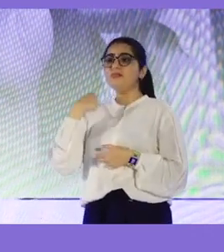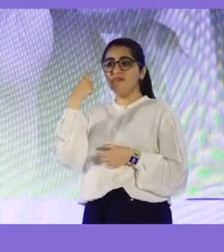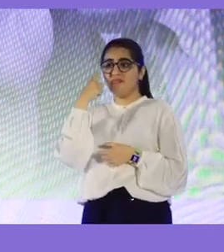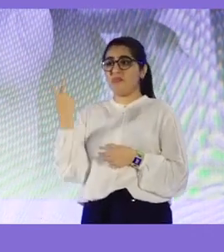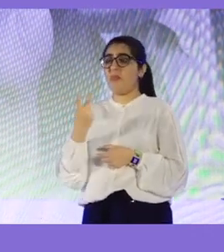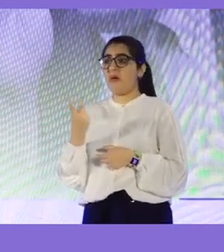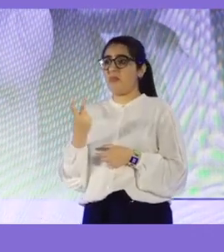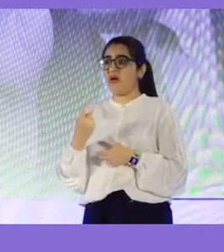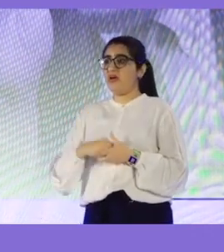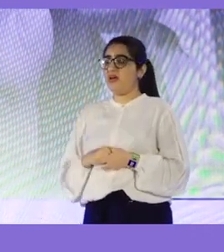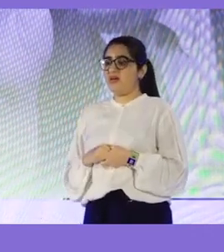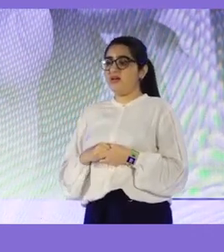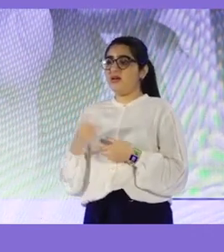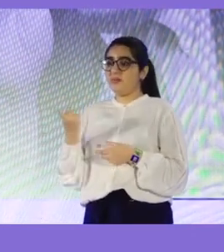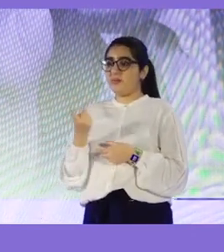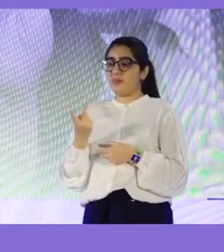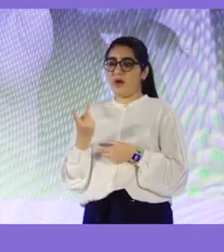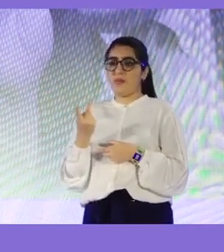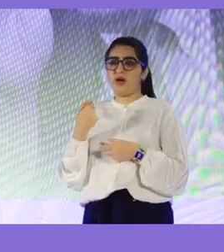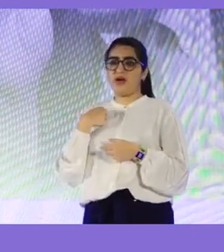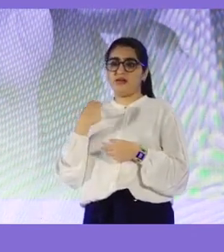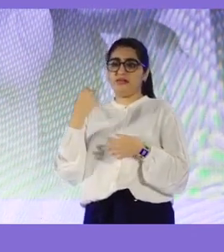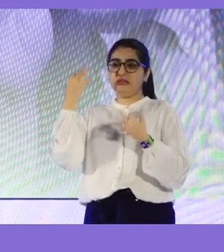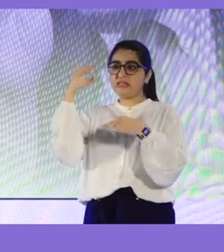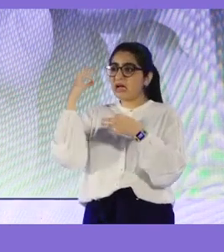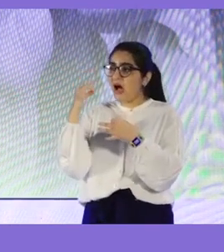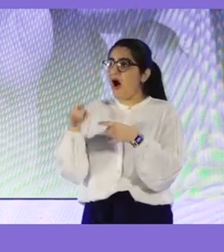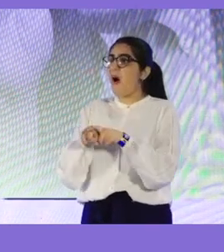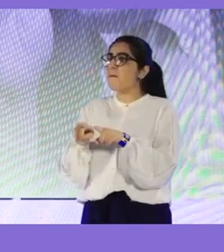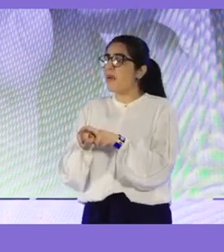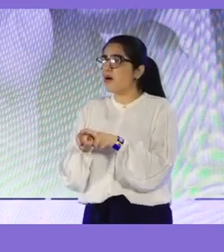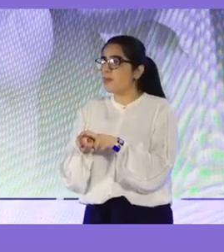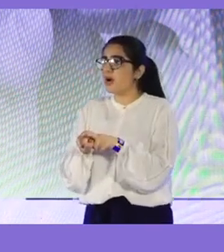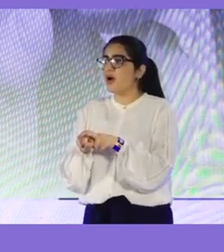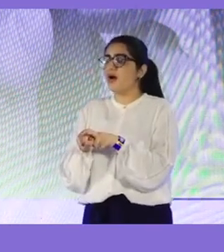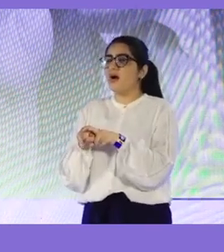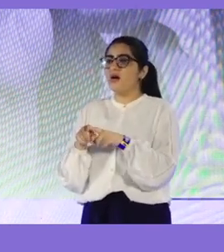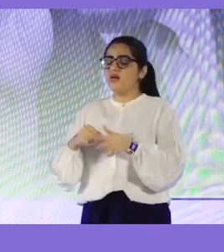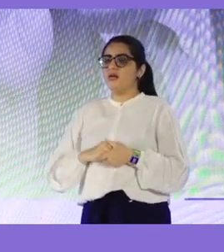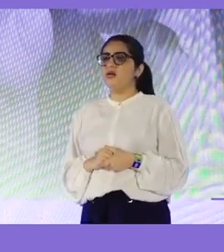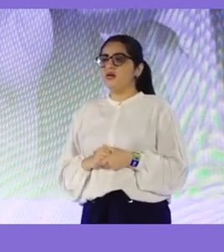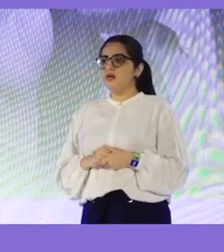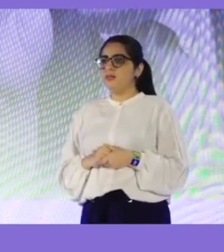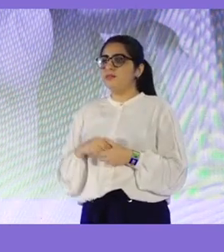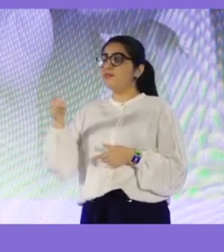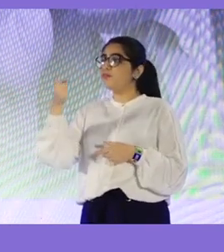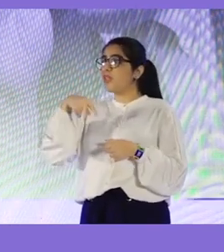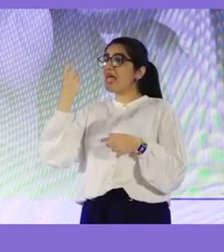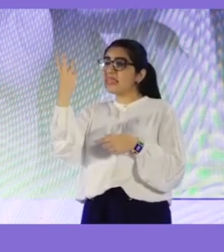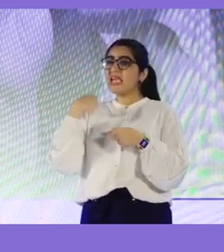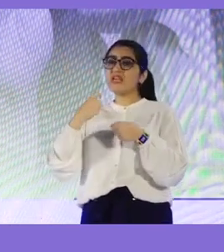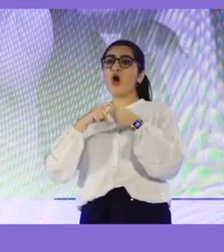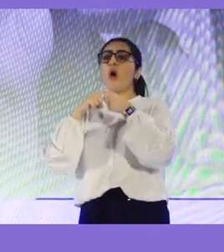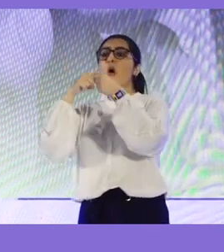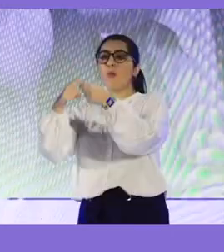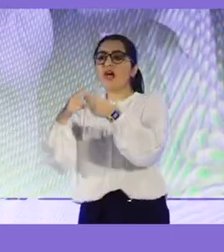now step on some concepts that may be a little tricky. I've picked up these three questions from